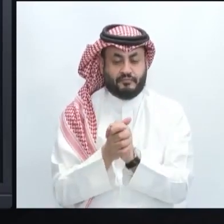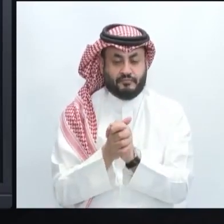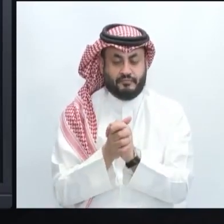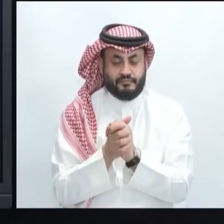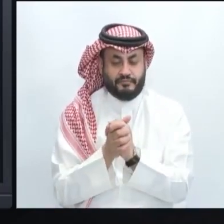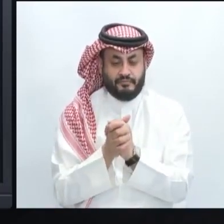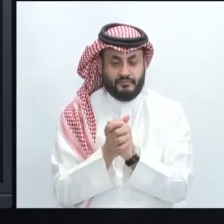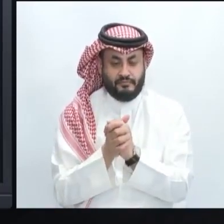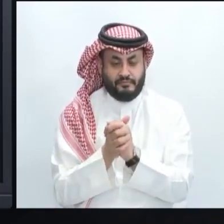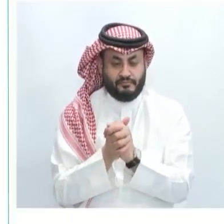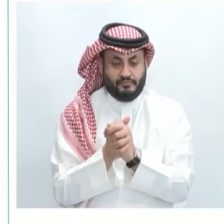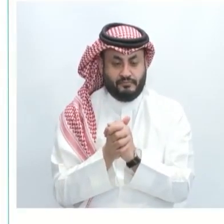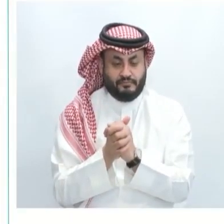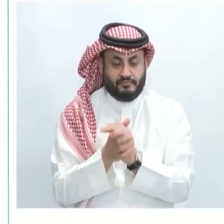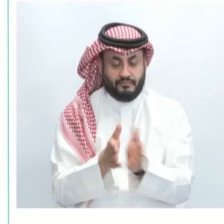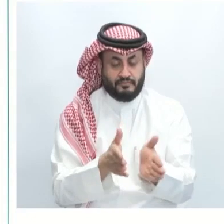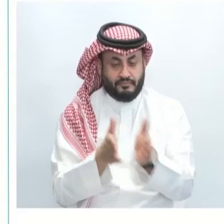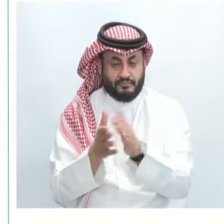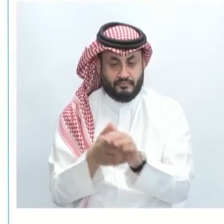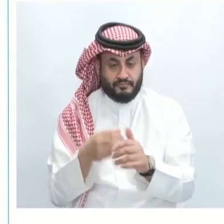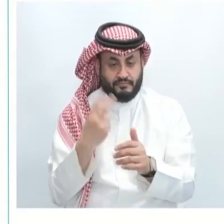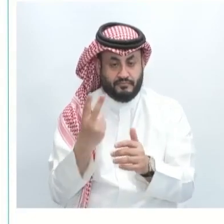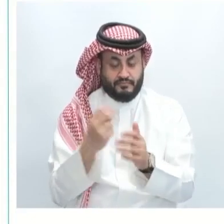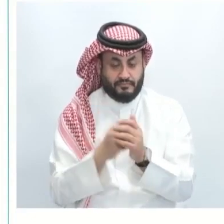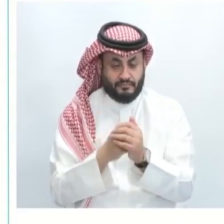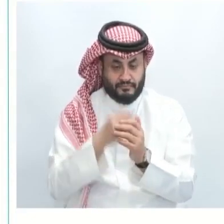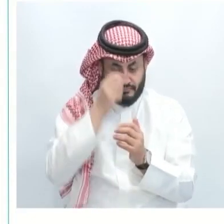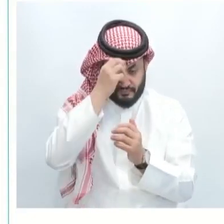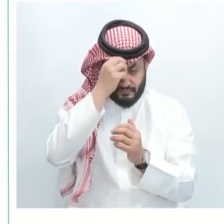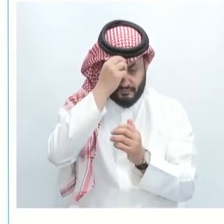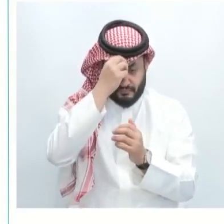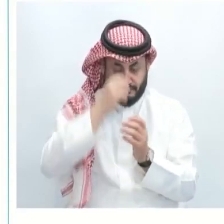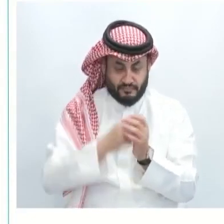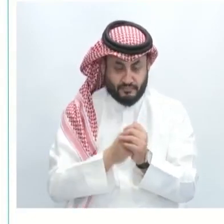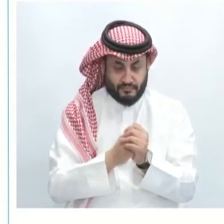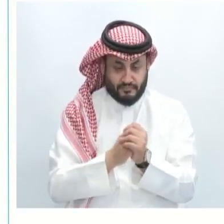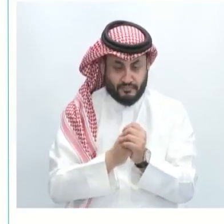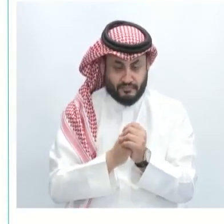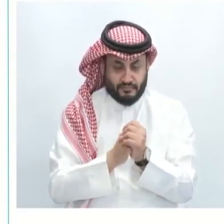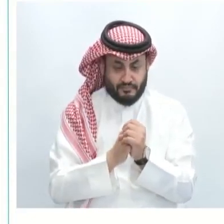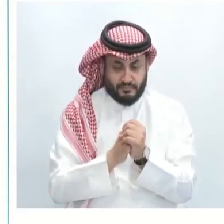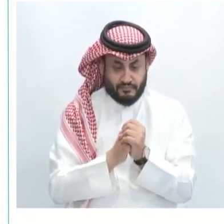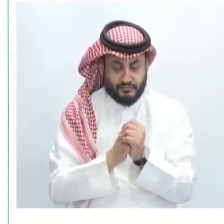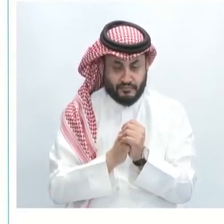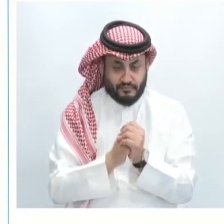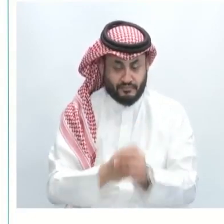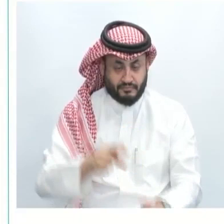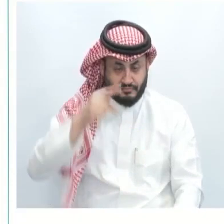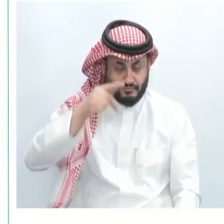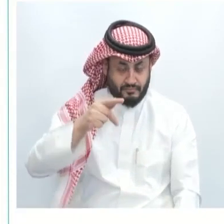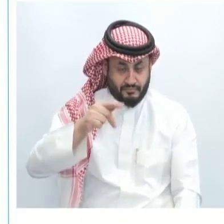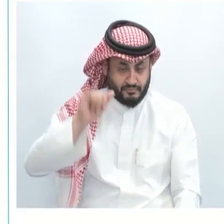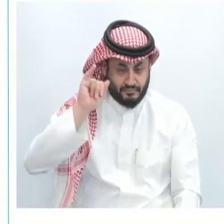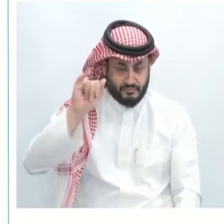Apples. Now, number two. This is a pizza. This